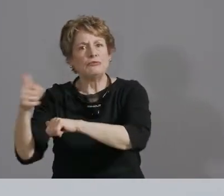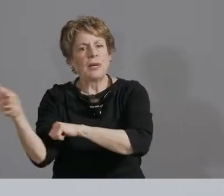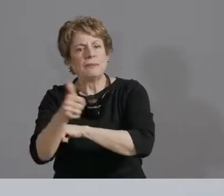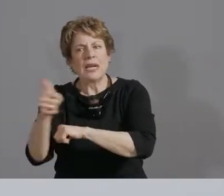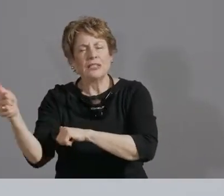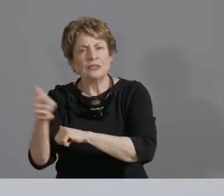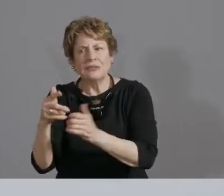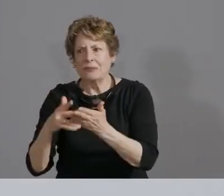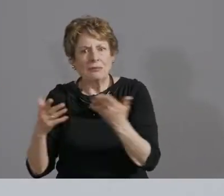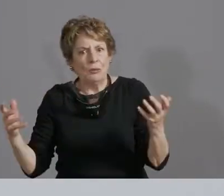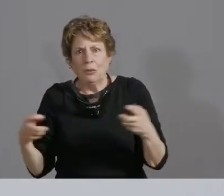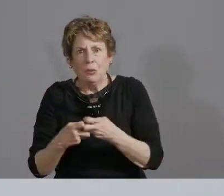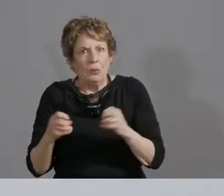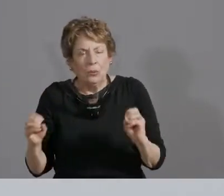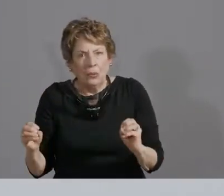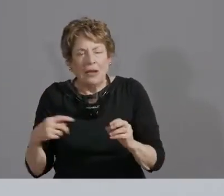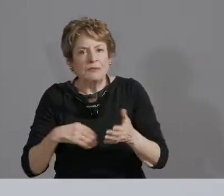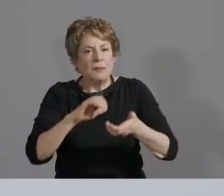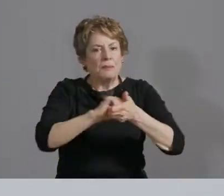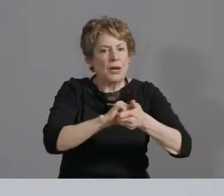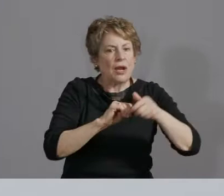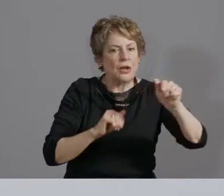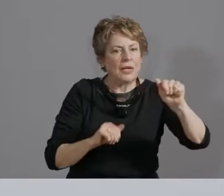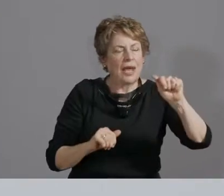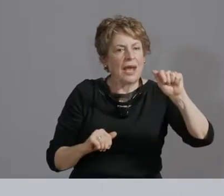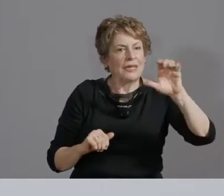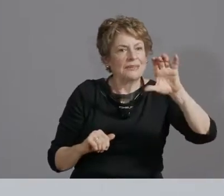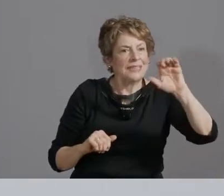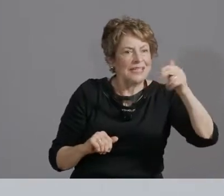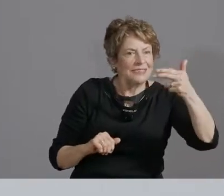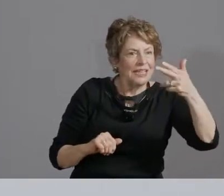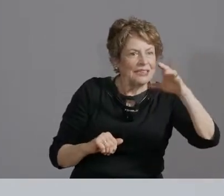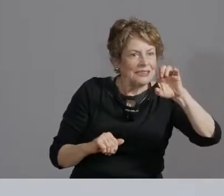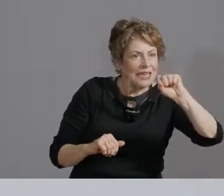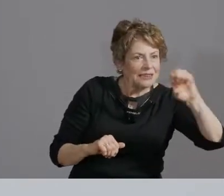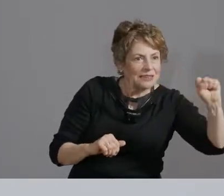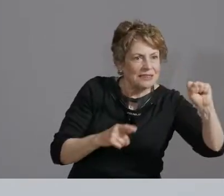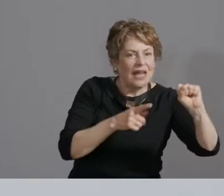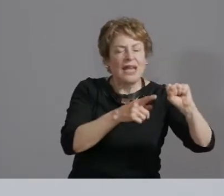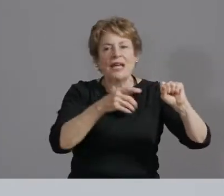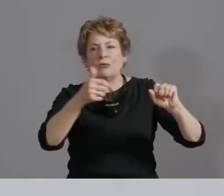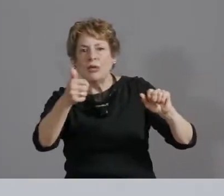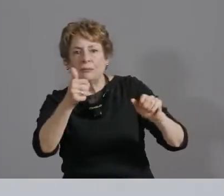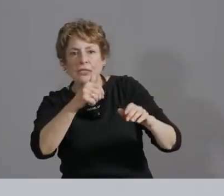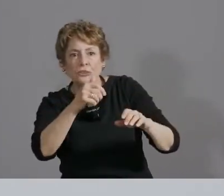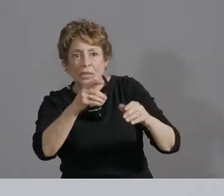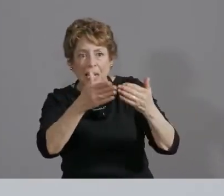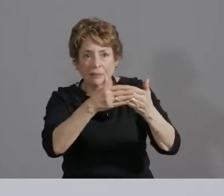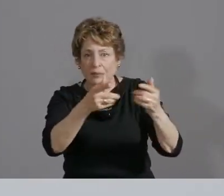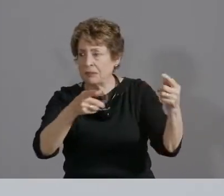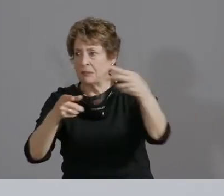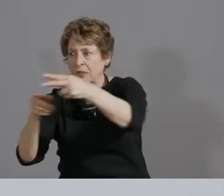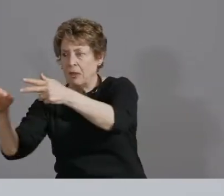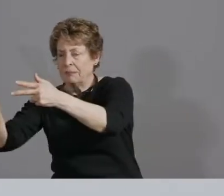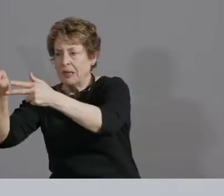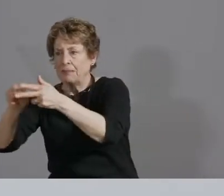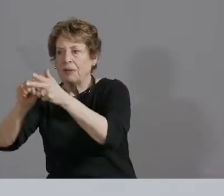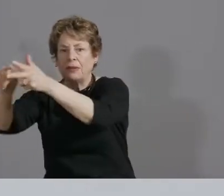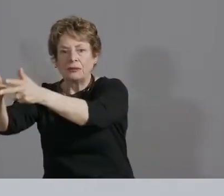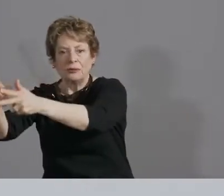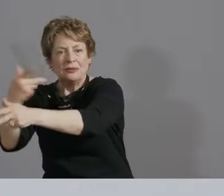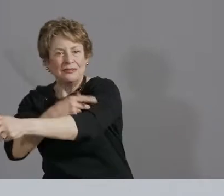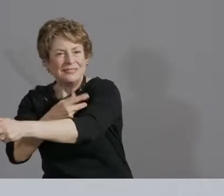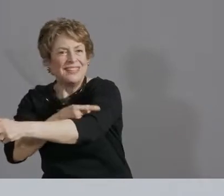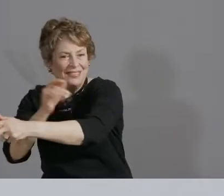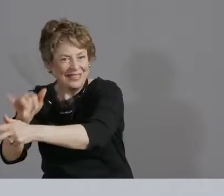to do the non-emergency medical transport. The team's been working with Uber. One of our specialists has been working with a number of